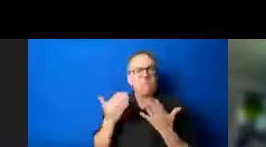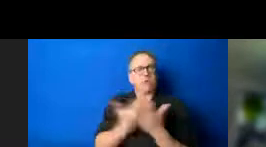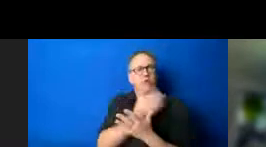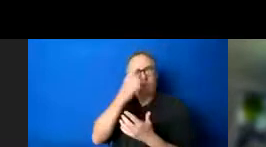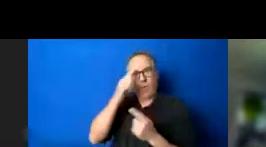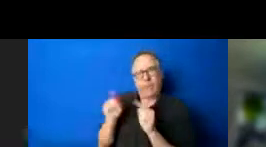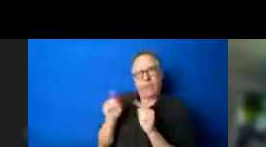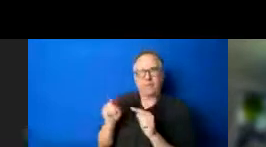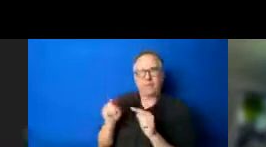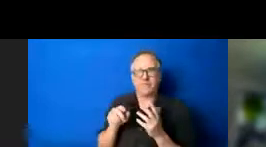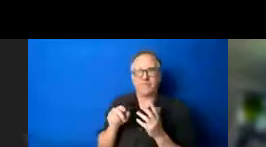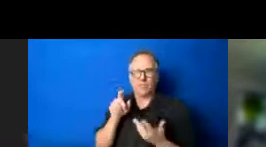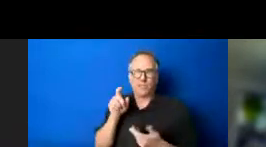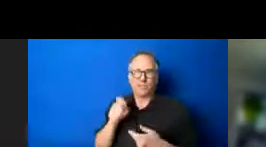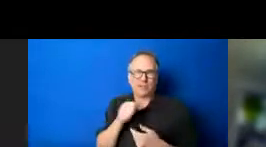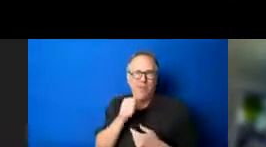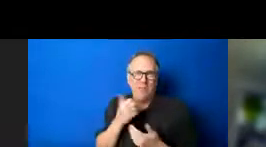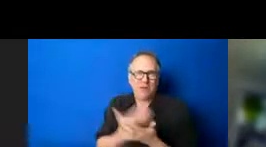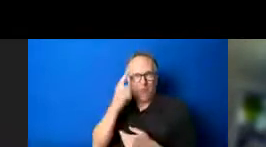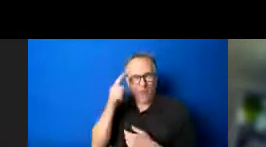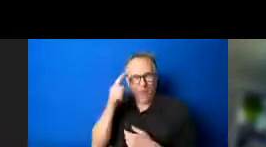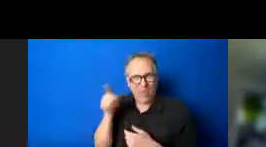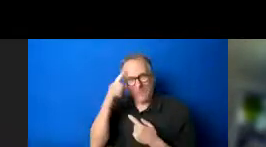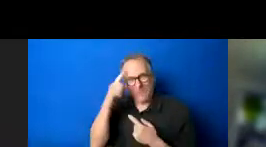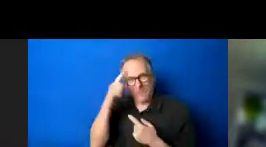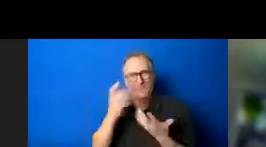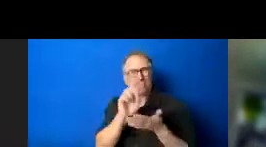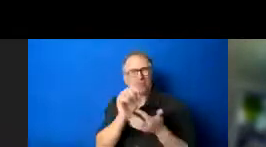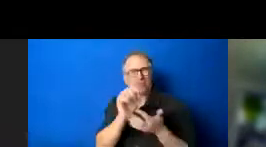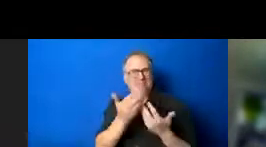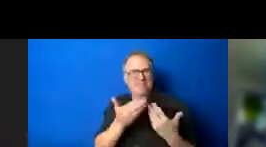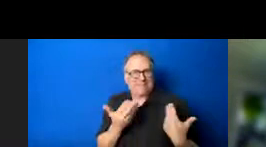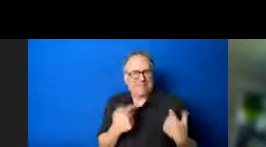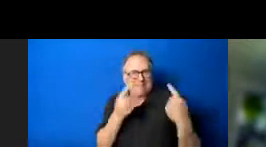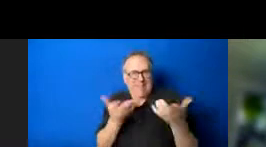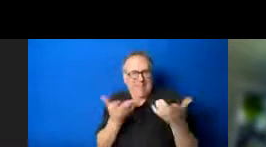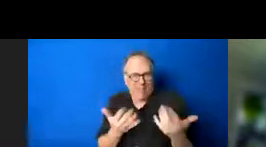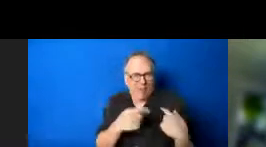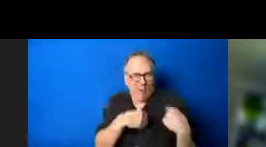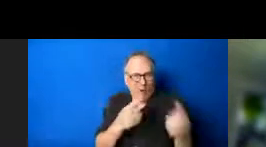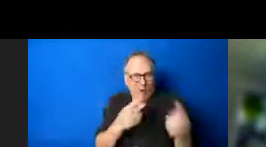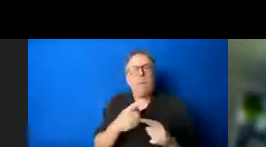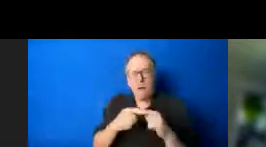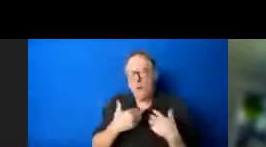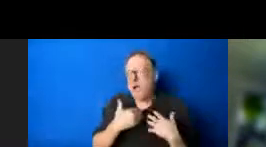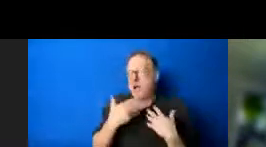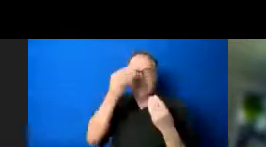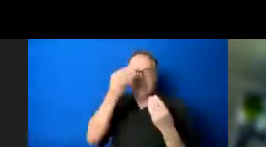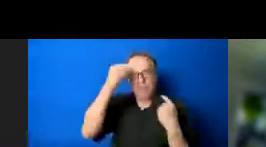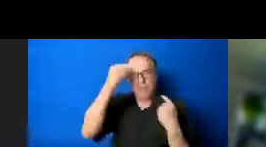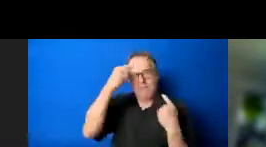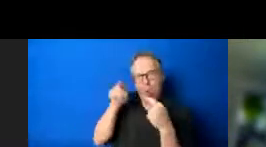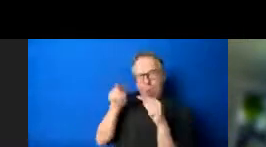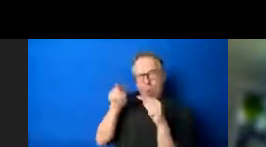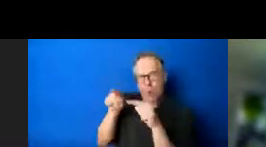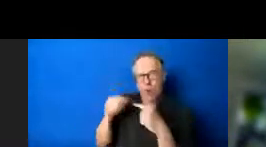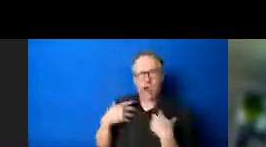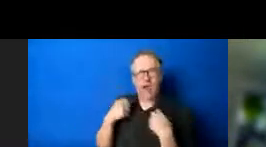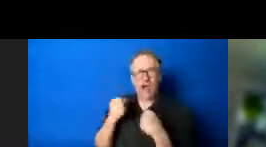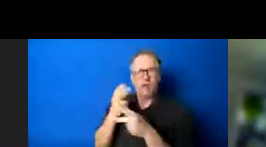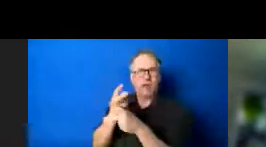shouldn't be totally new because they've been out for a while, but we do have some great information for healthcare professionals. If you, from